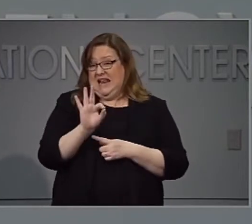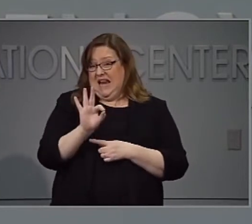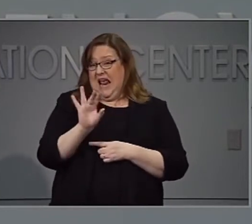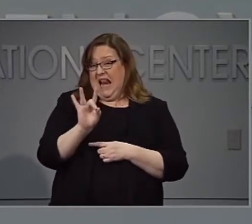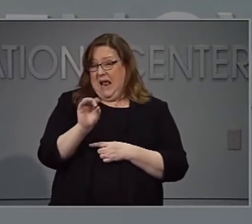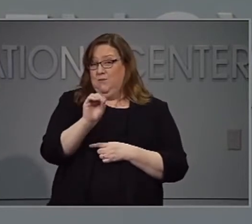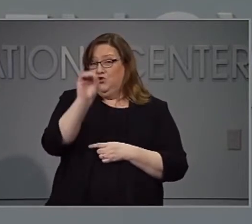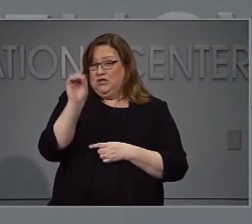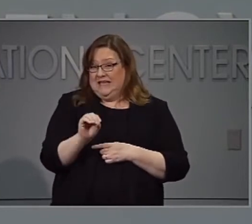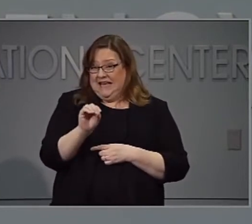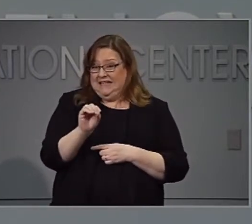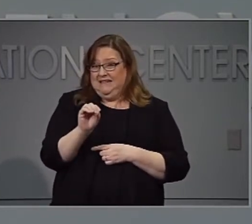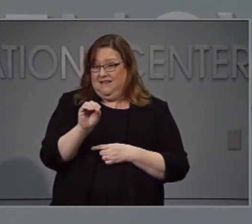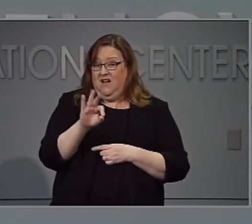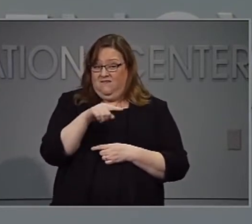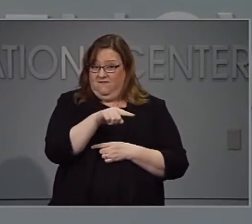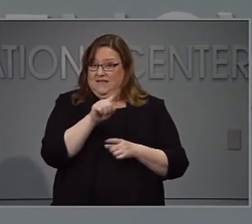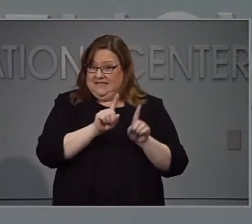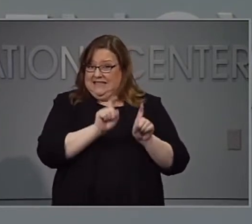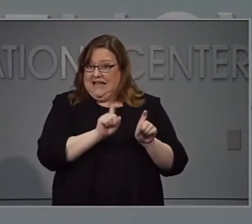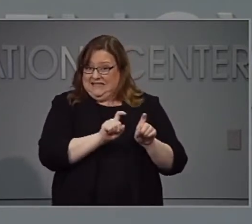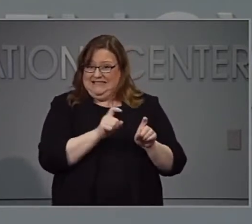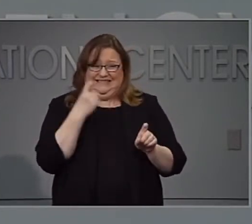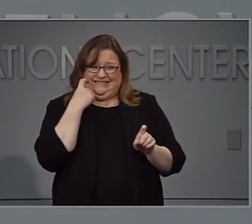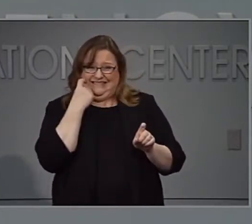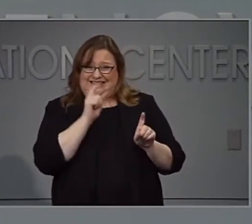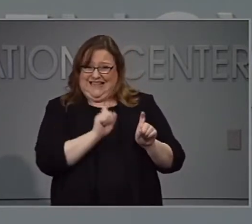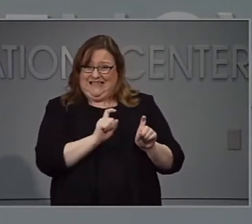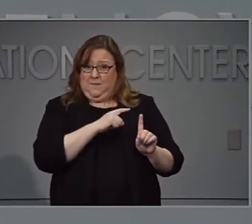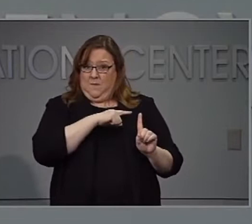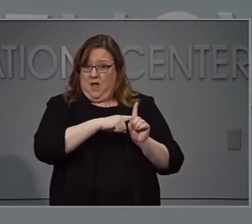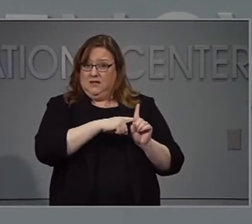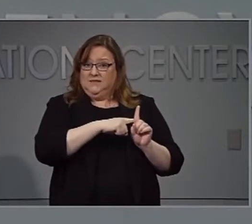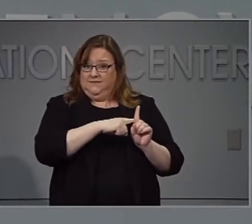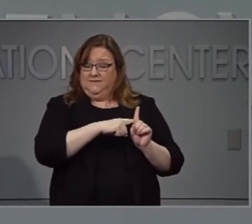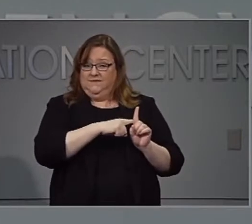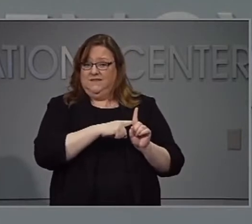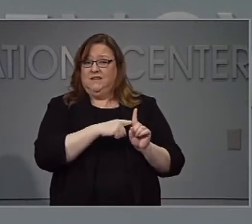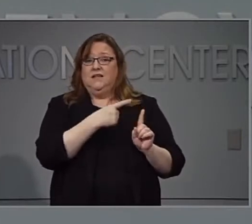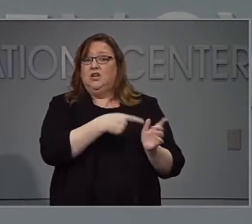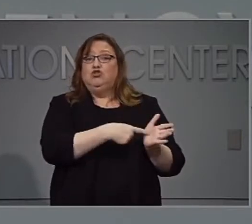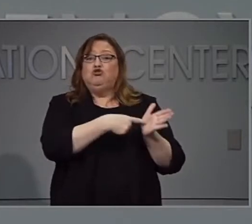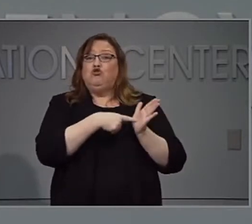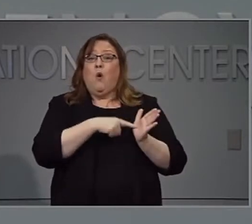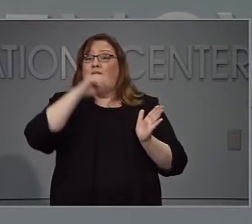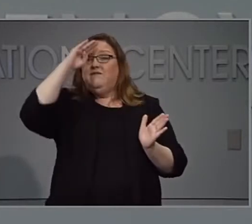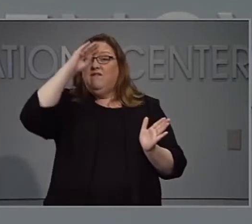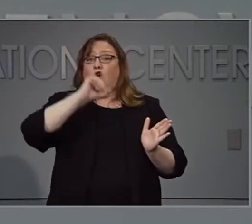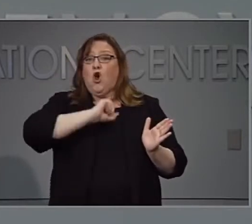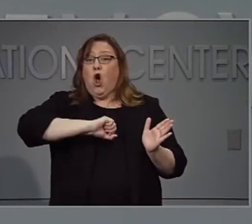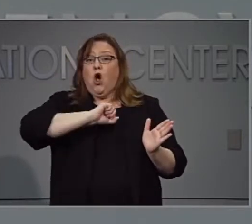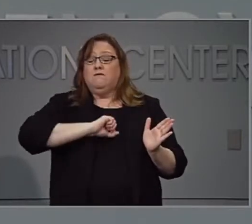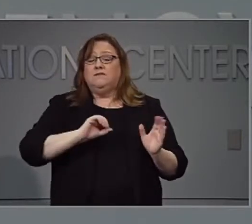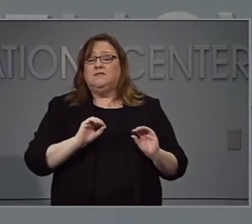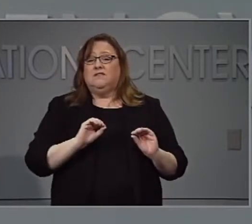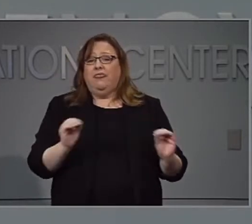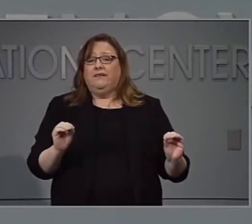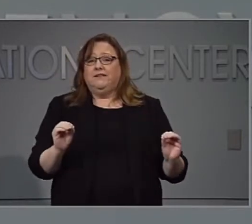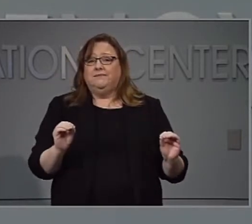98% of those newly tested people who tested positive are showing no symptoms from the